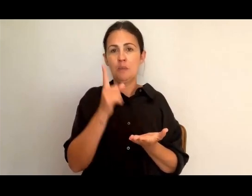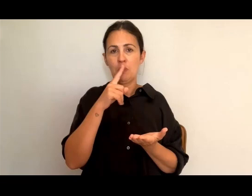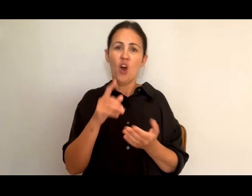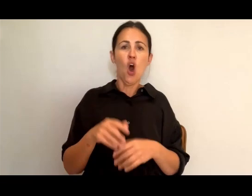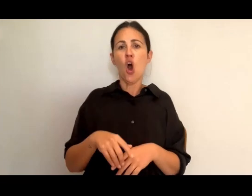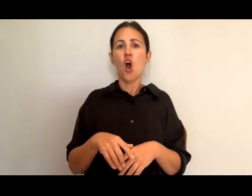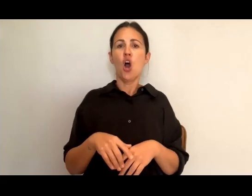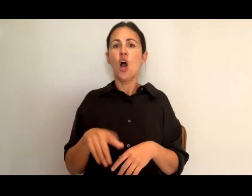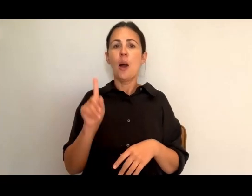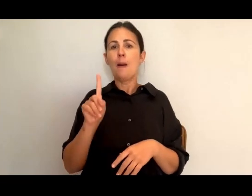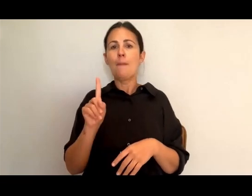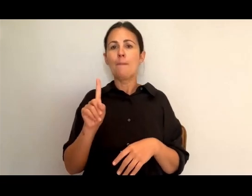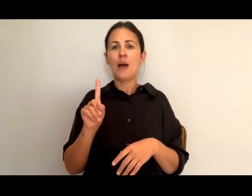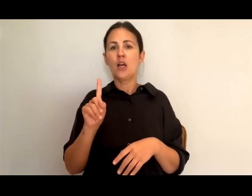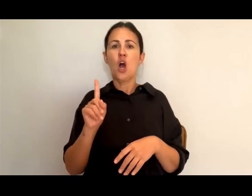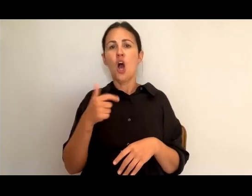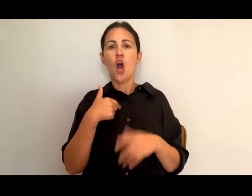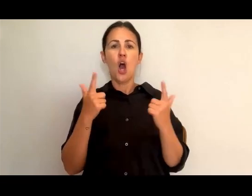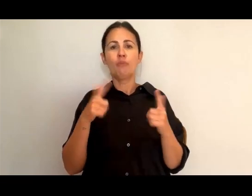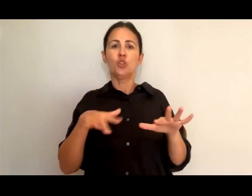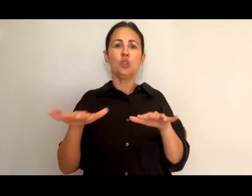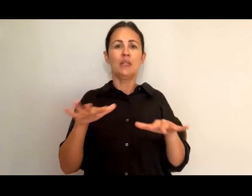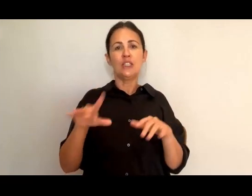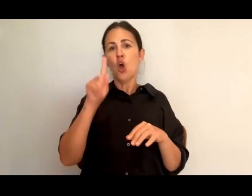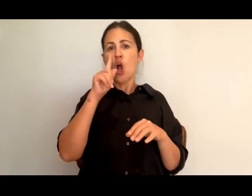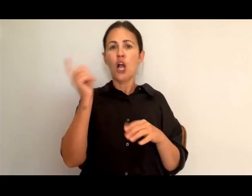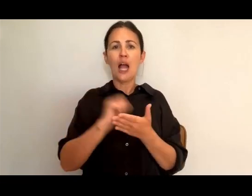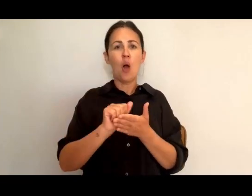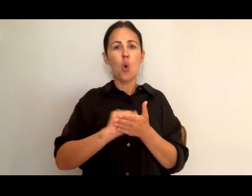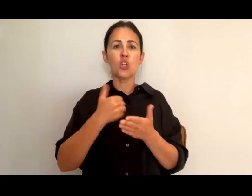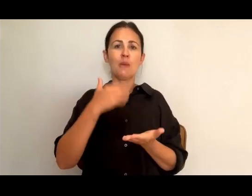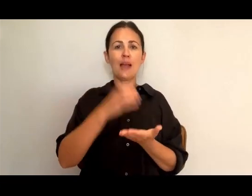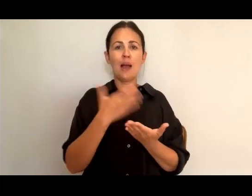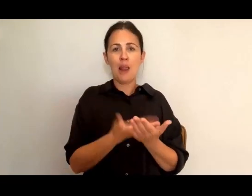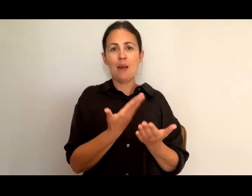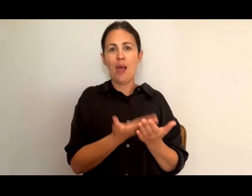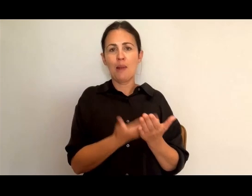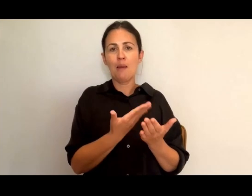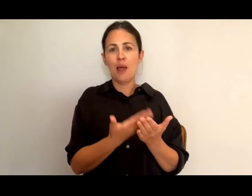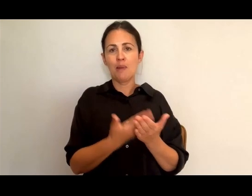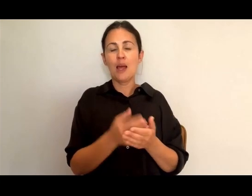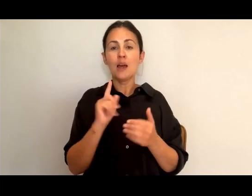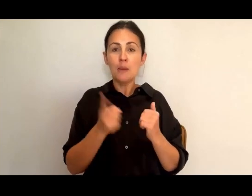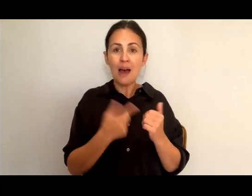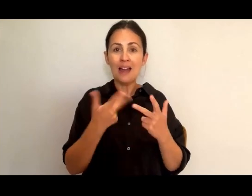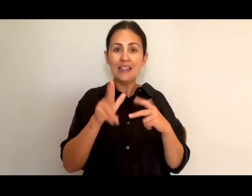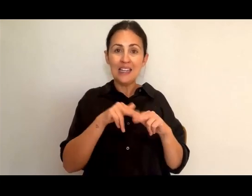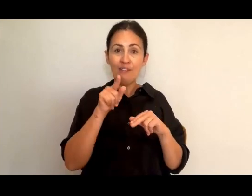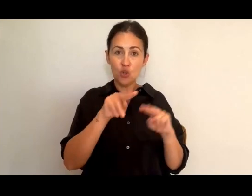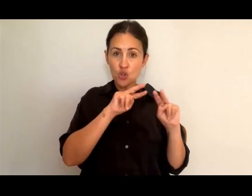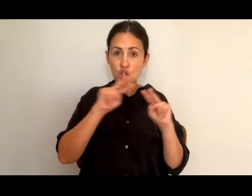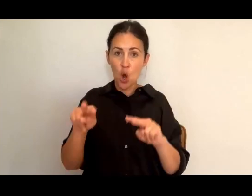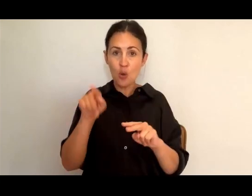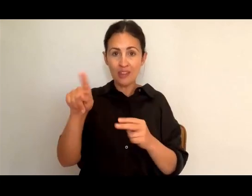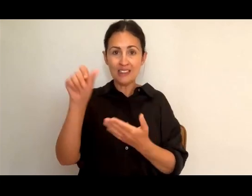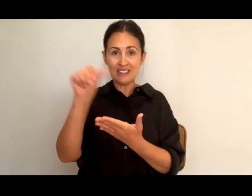I'm busy, or that was what was provided. And that can be quite difficult. But when the conversation stems from looking at a work of art and contemplating that for